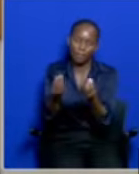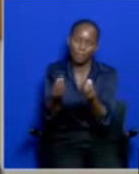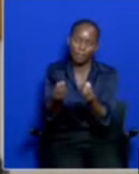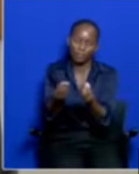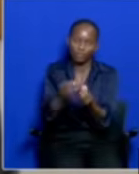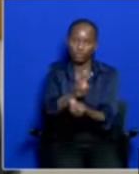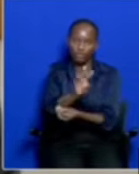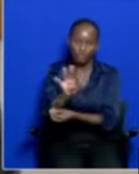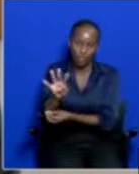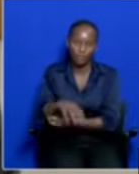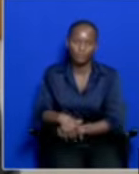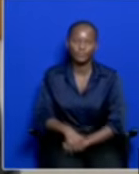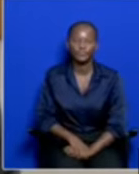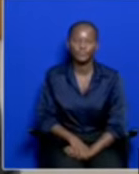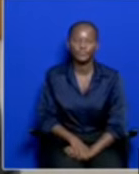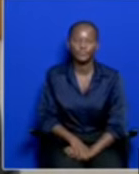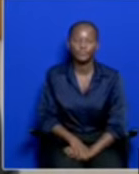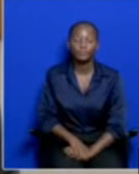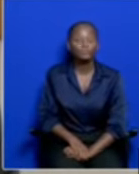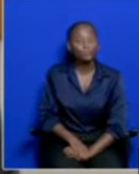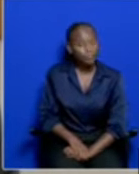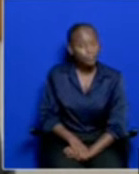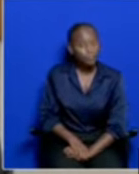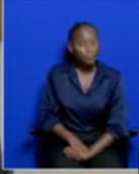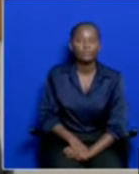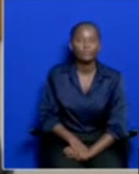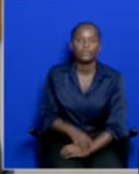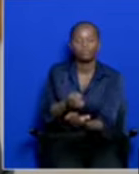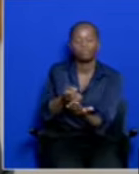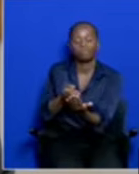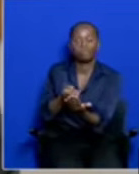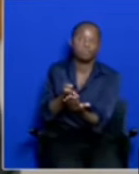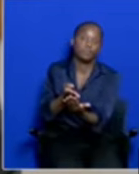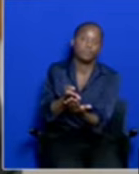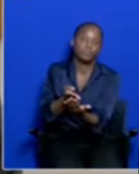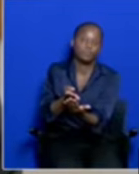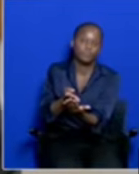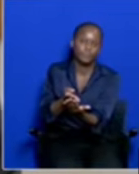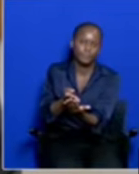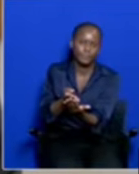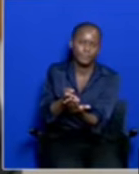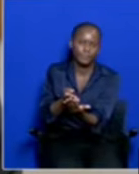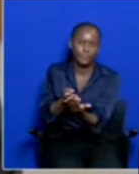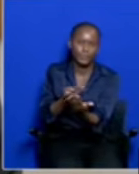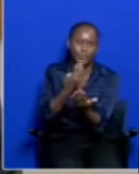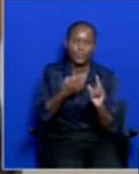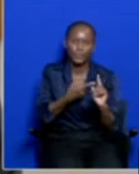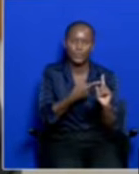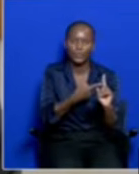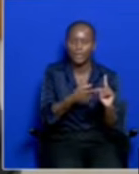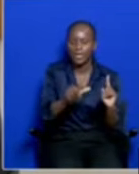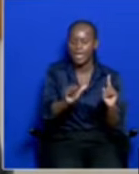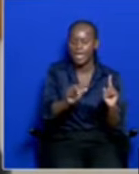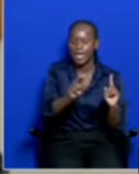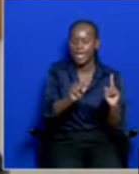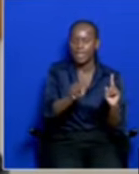And that now is the statement of Adrian Norman Mackenzie.